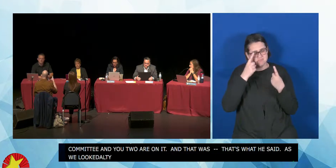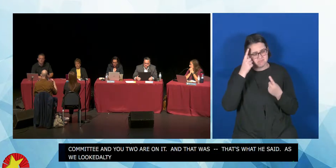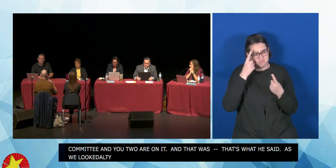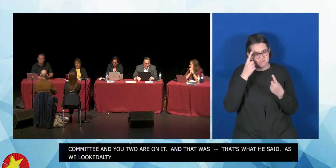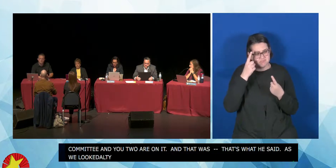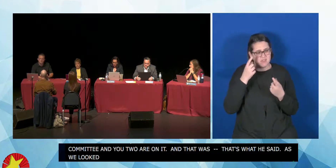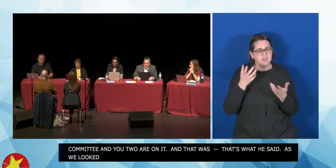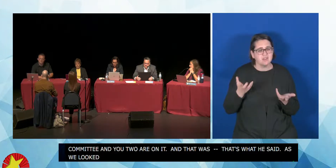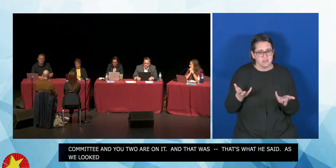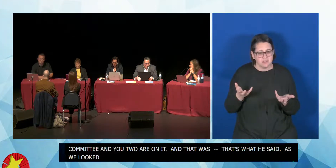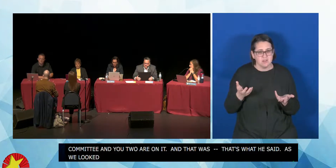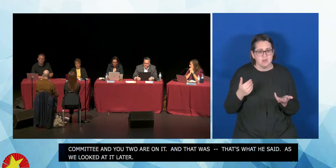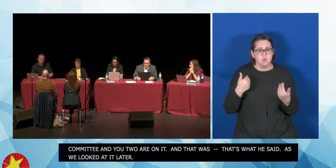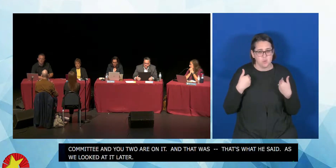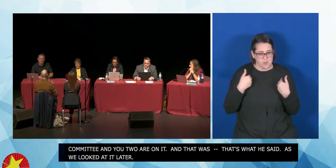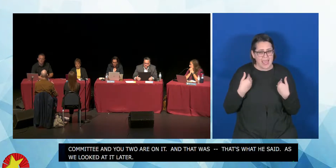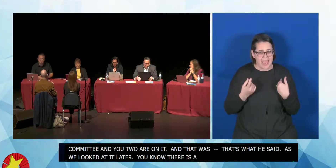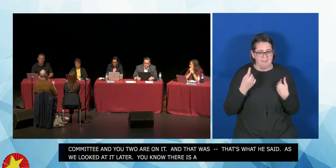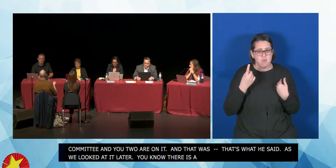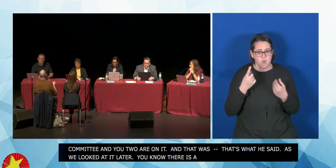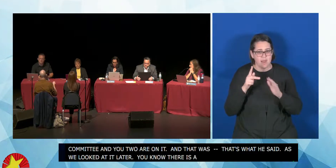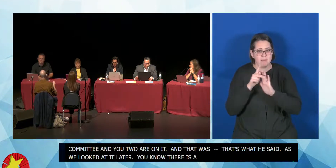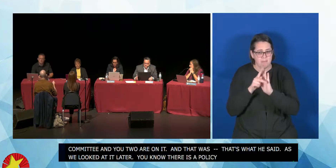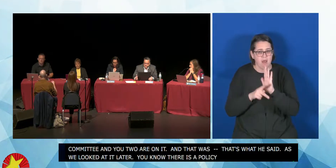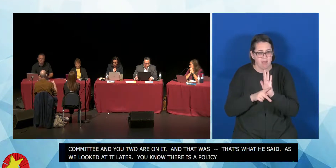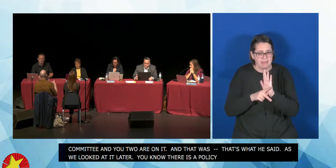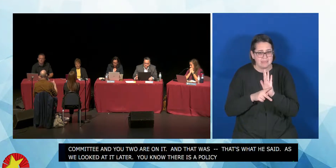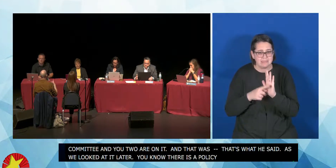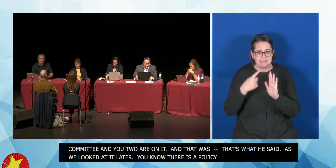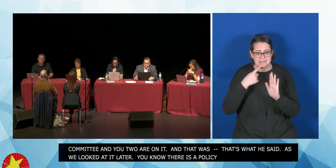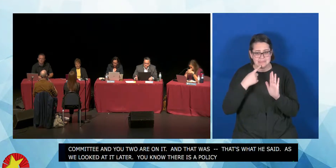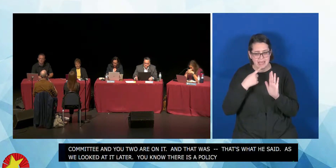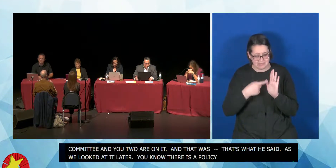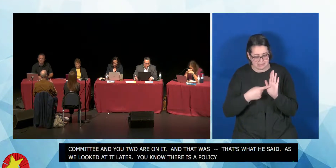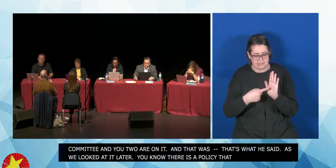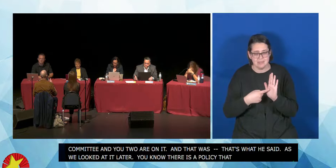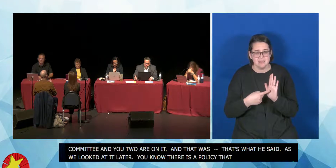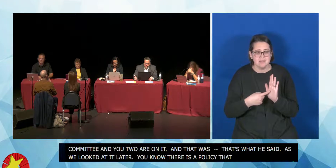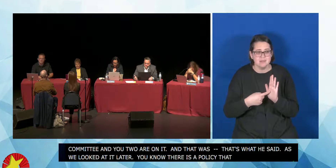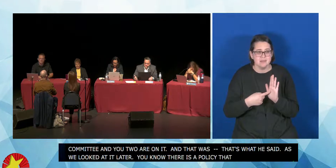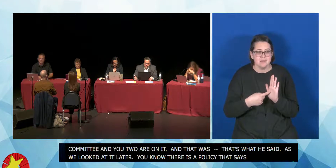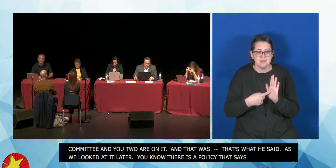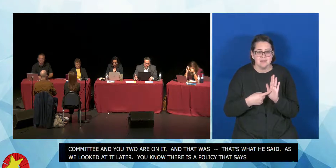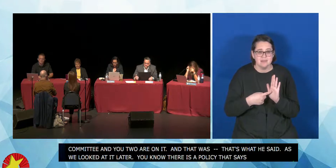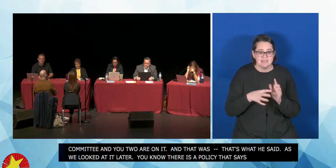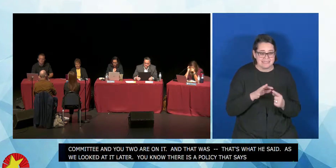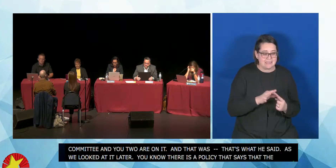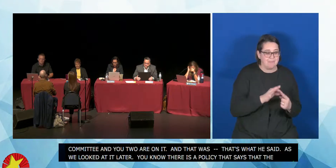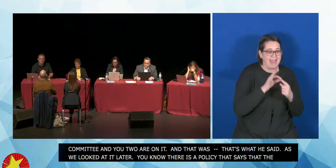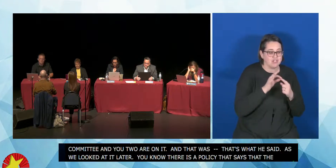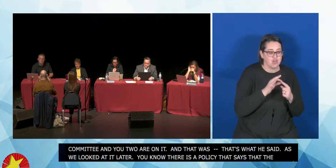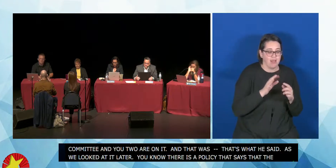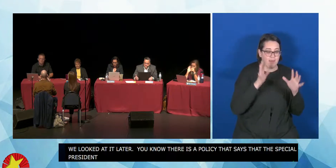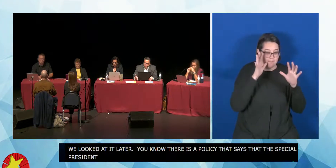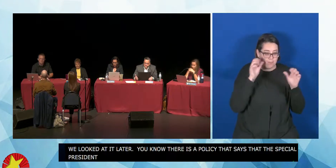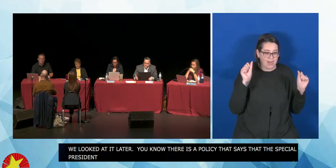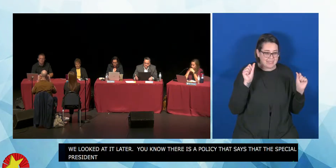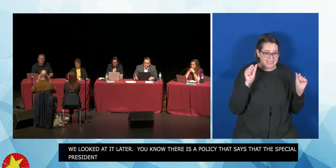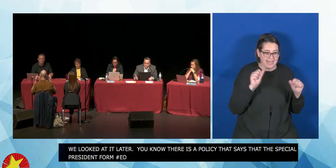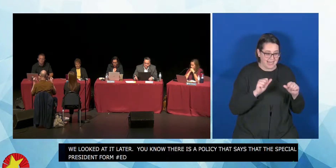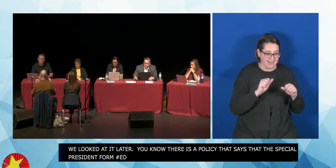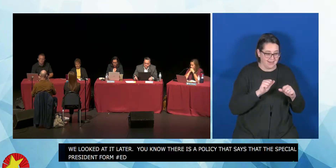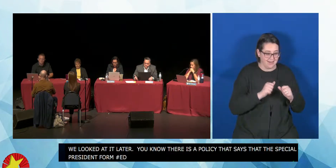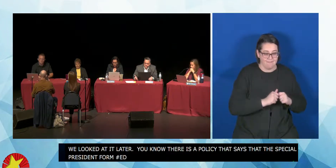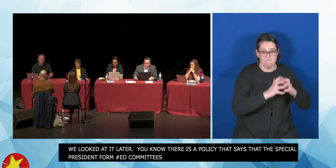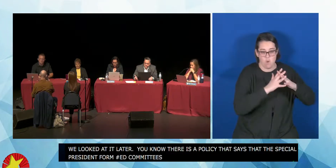there is a policy that says that the special president-formed committees should be